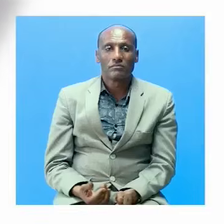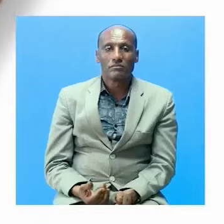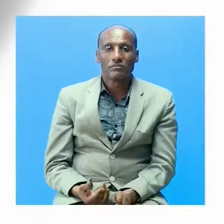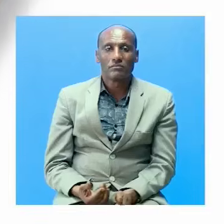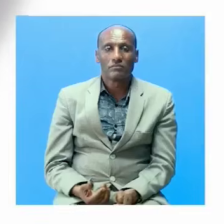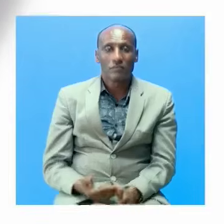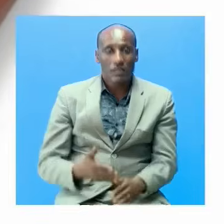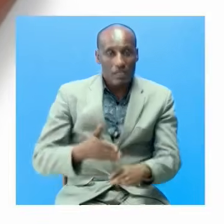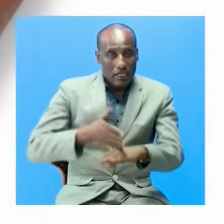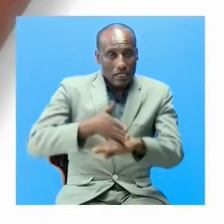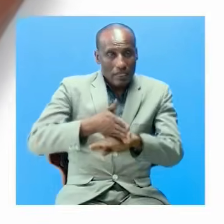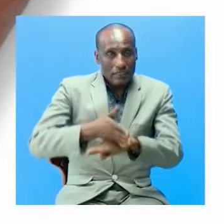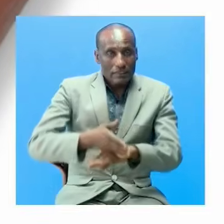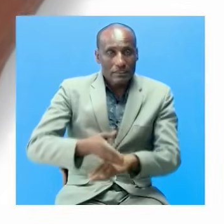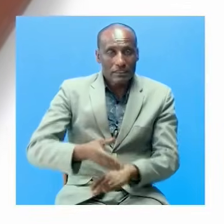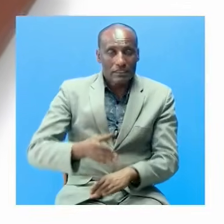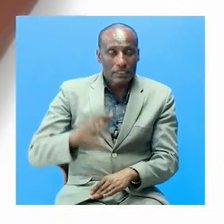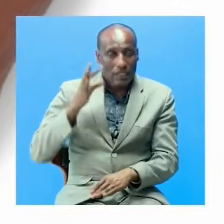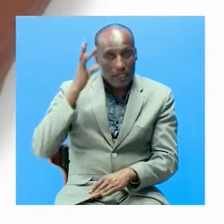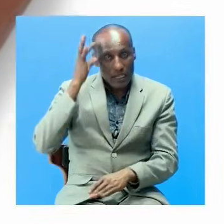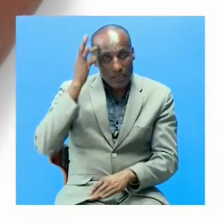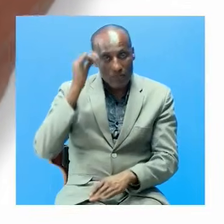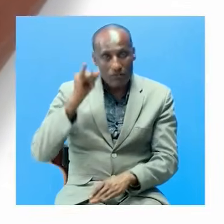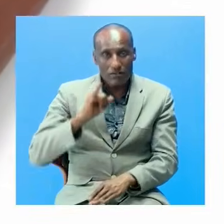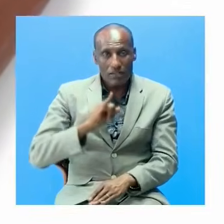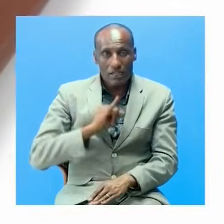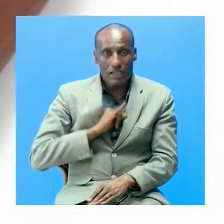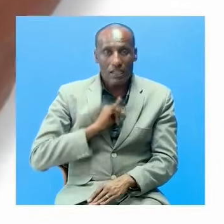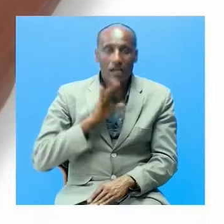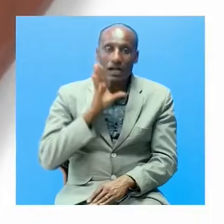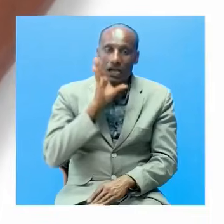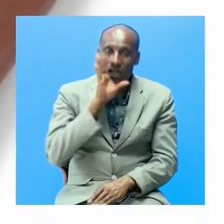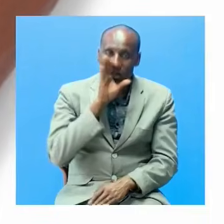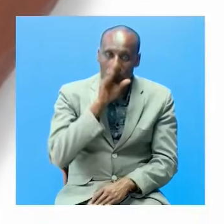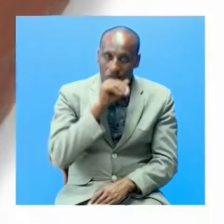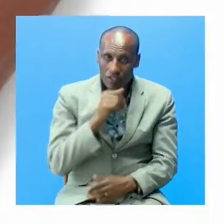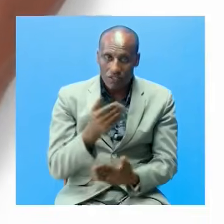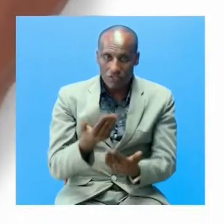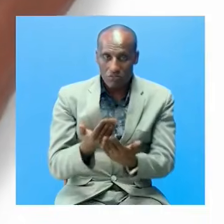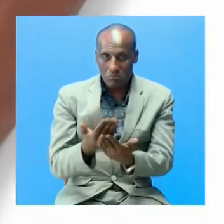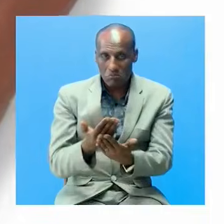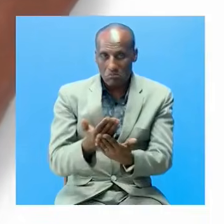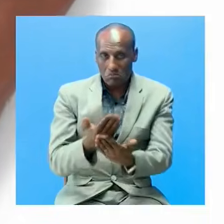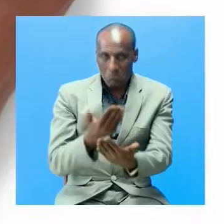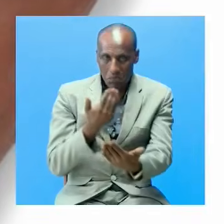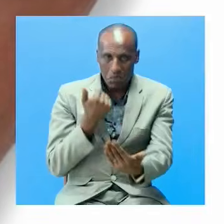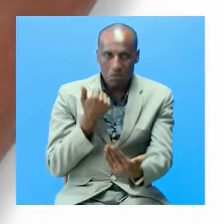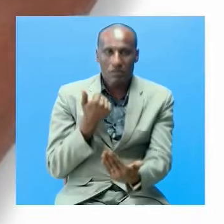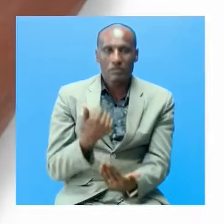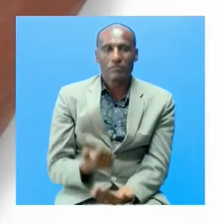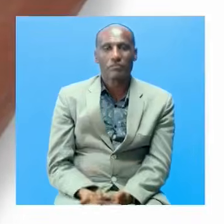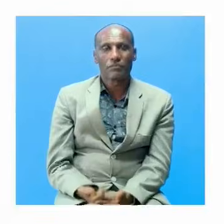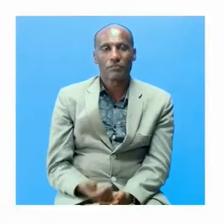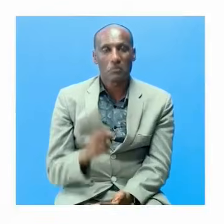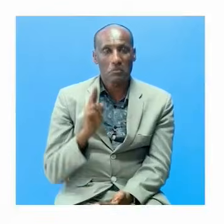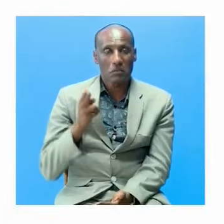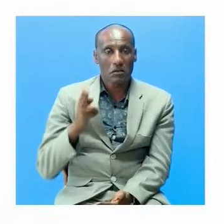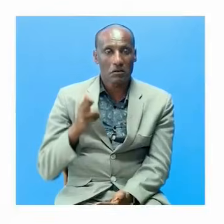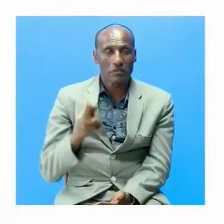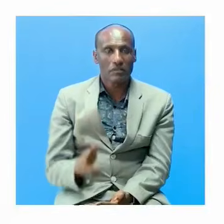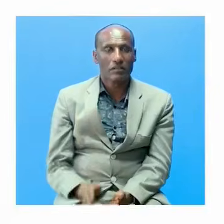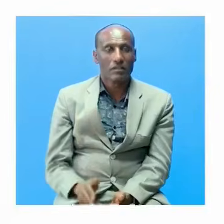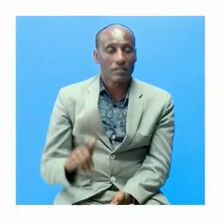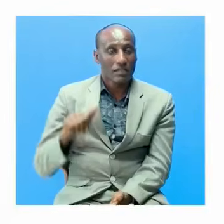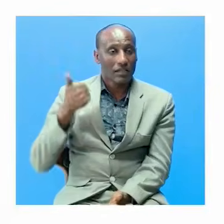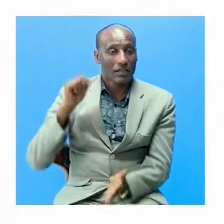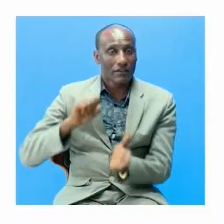this sentence. Now you are going to decide when you see what? If I finish early. How do you think is